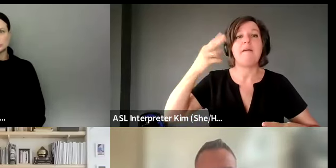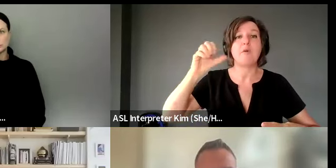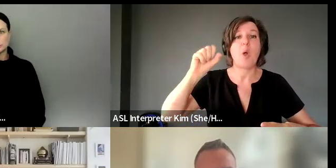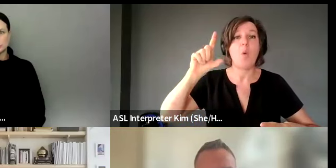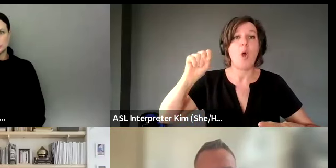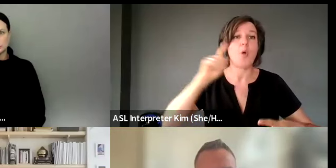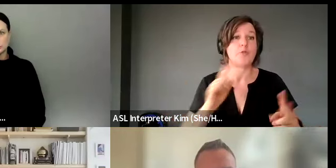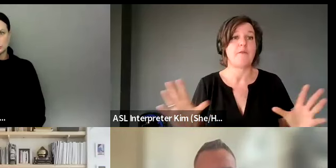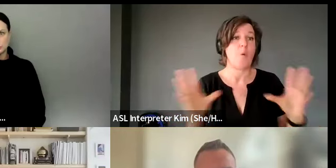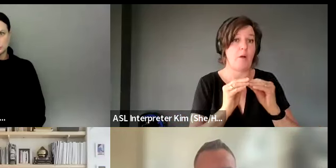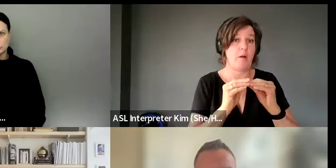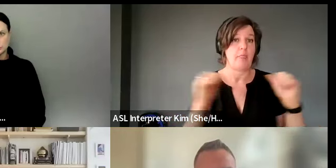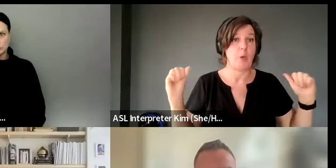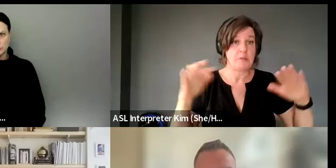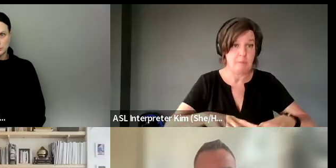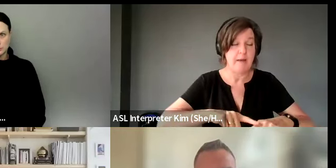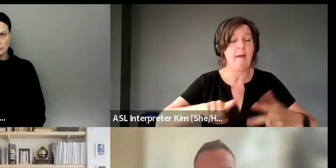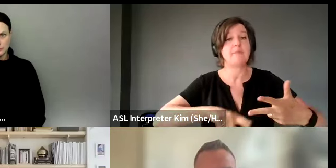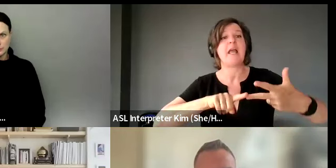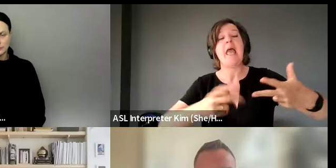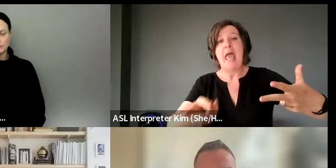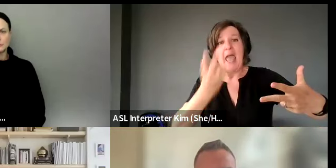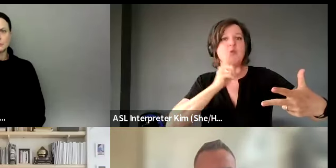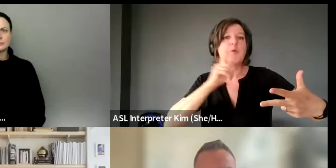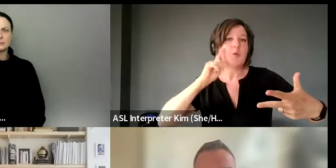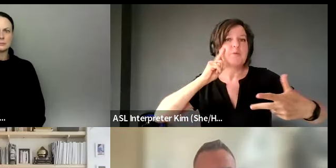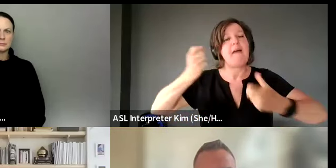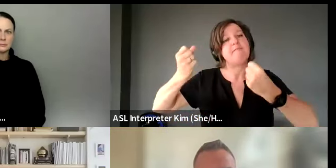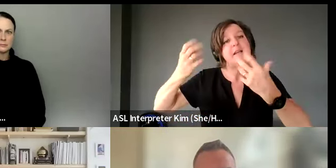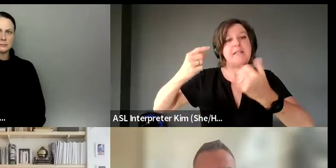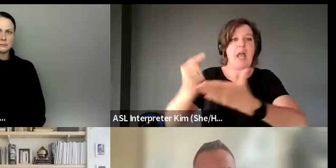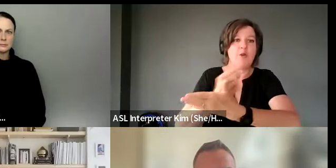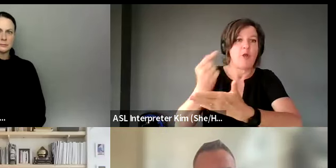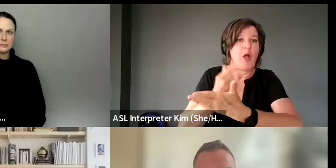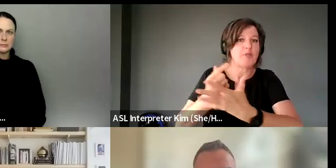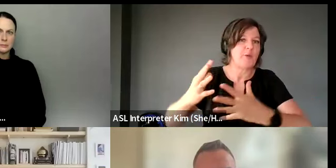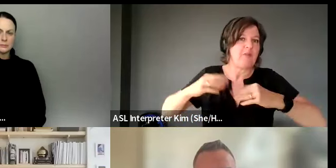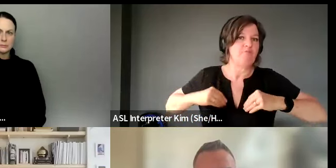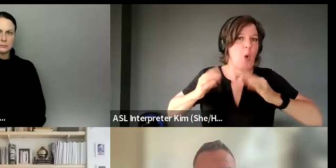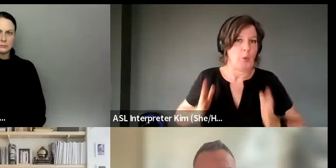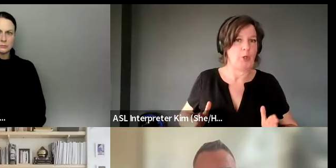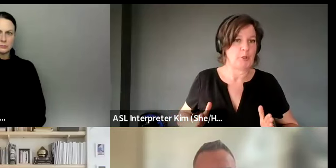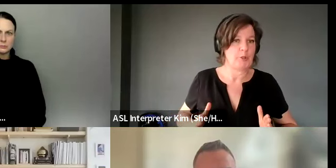deaf glossary, you know, sign language glossary owners. So then we would